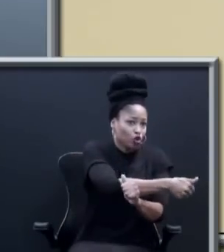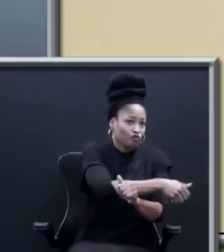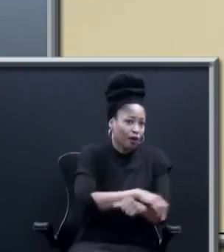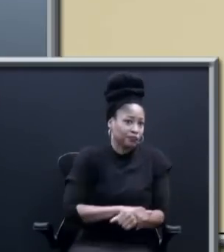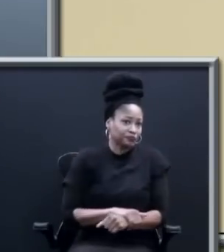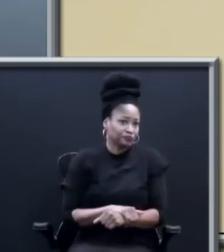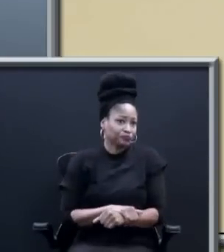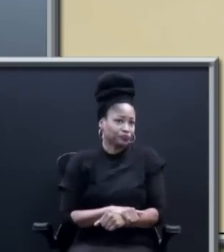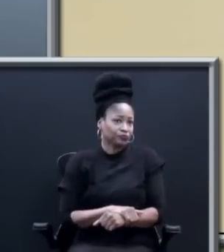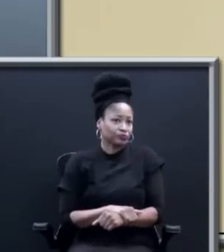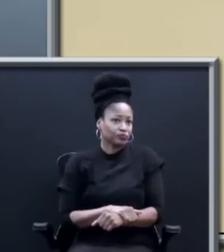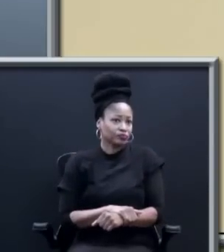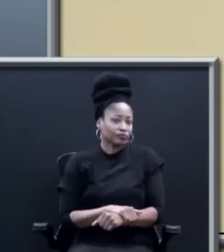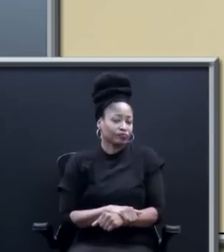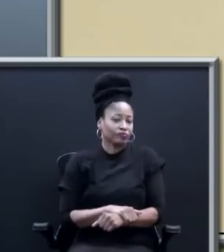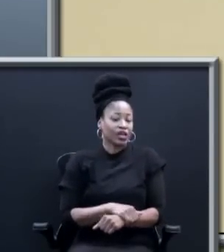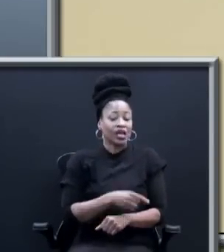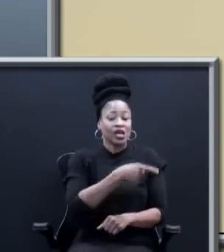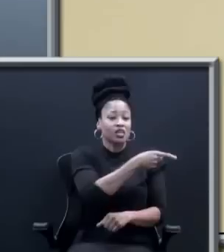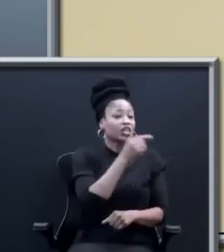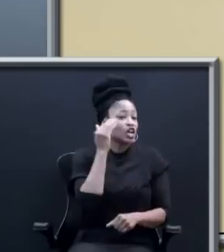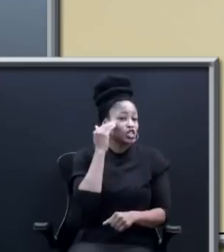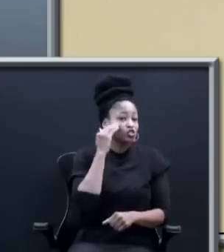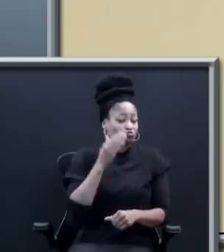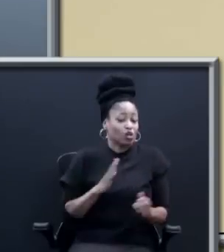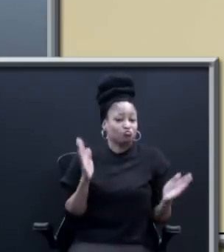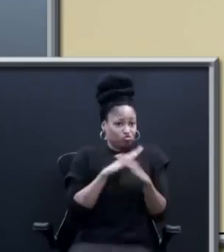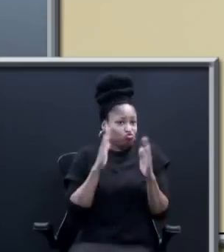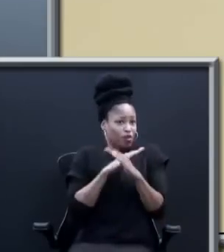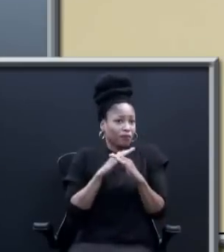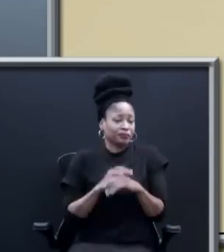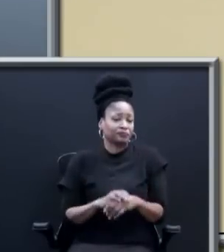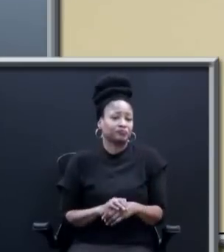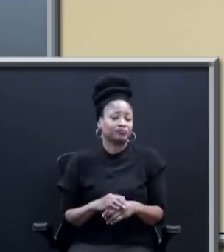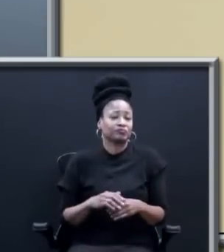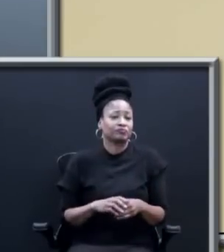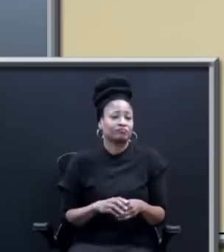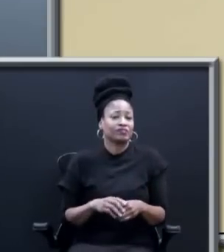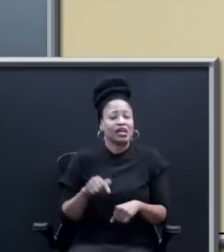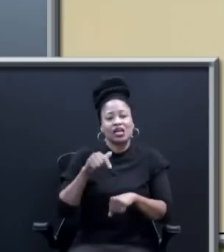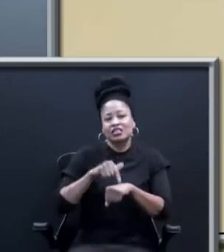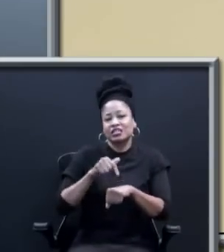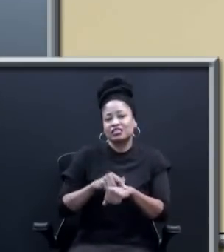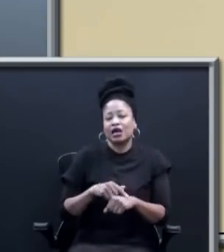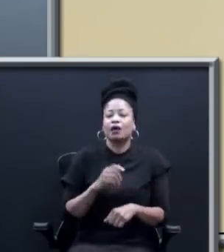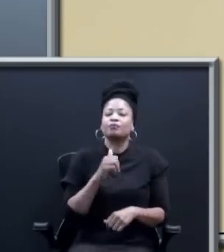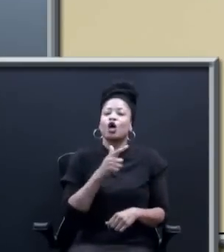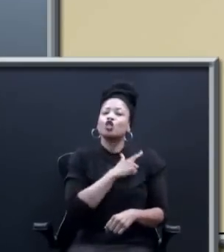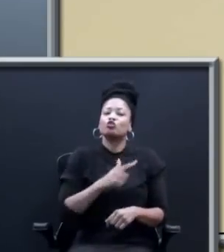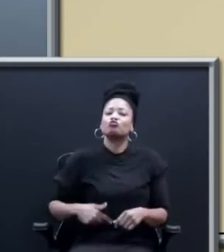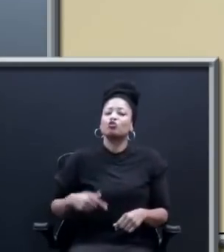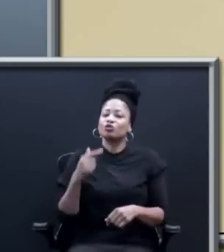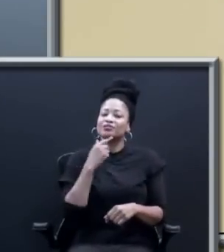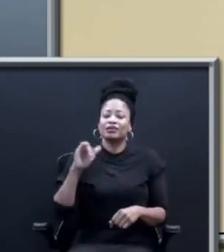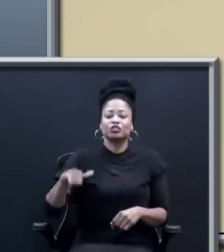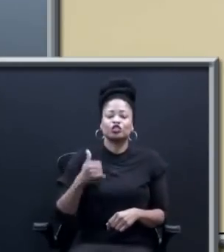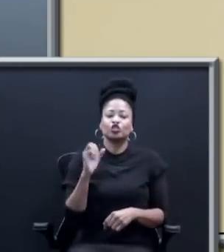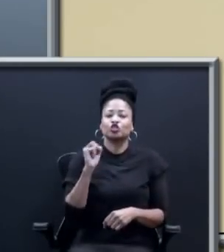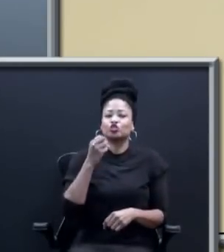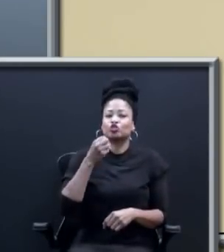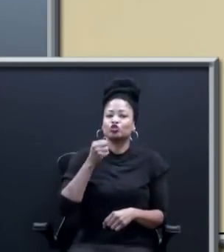of Israel. They knew they was in trouble. Go ahead and read. At that time the Lord said unto Joshua, make these sharp knives